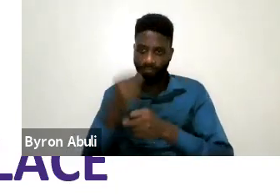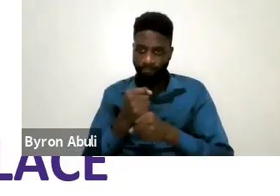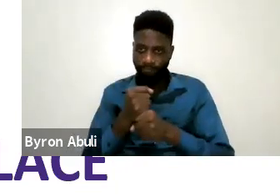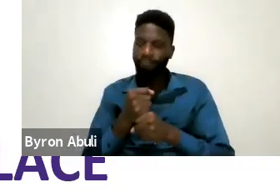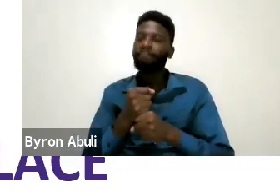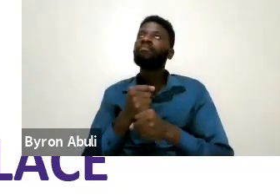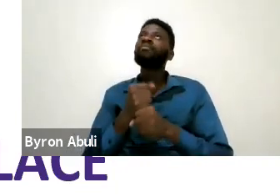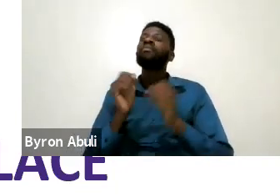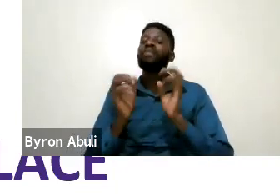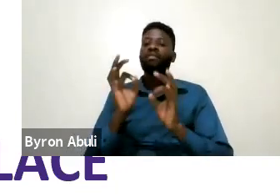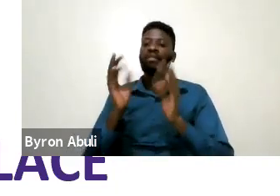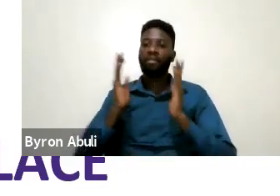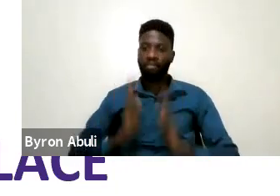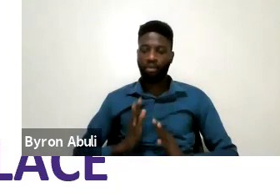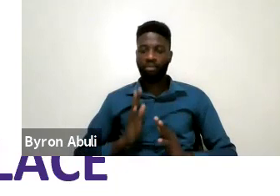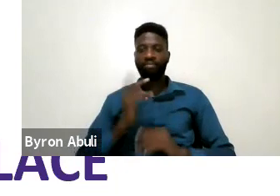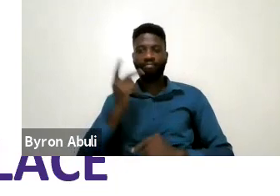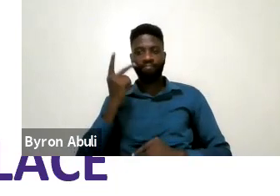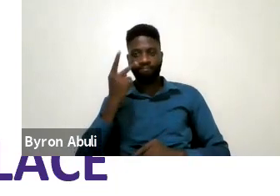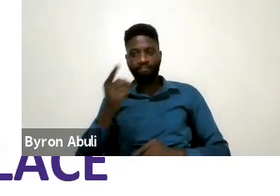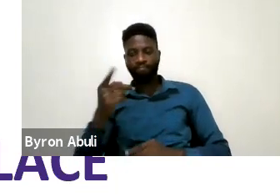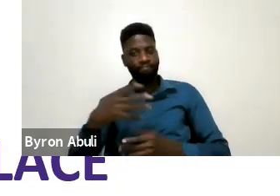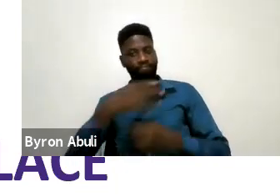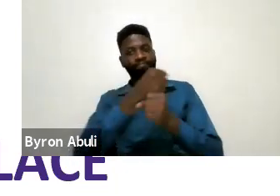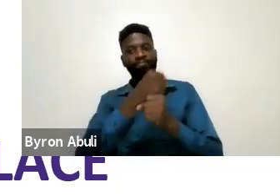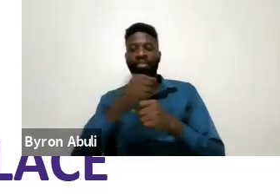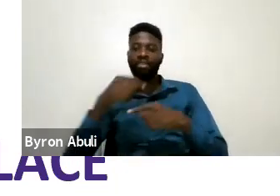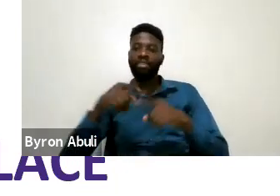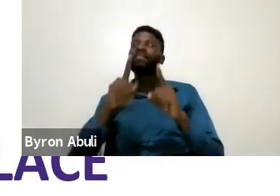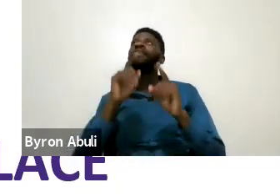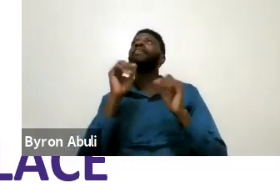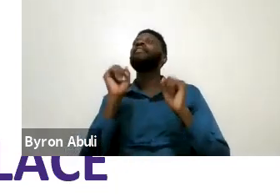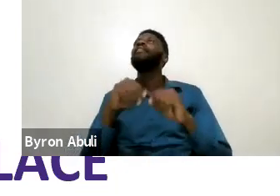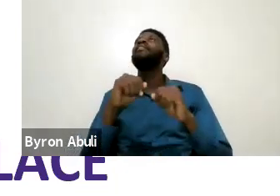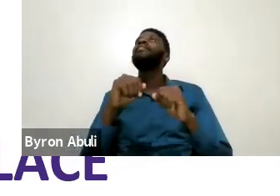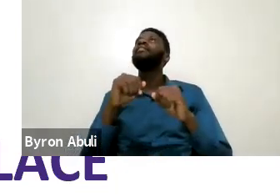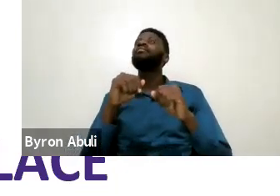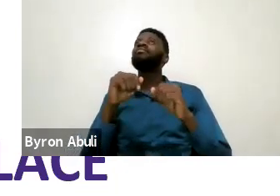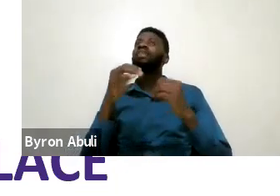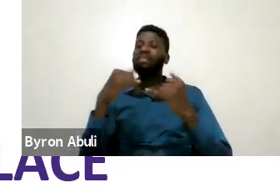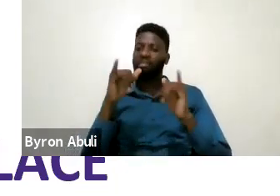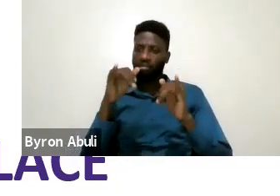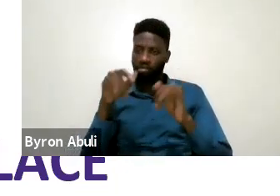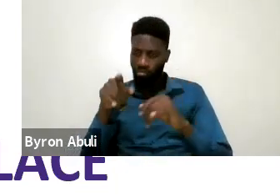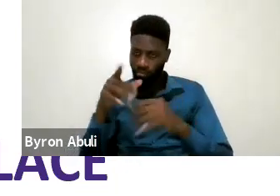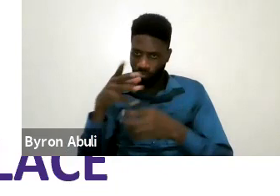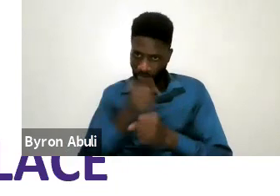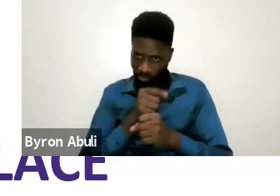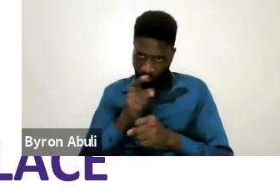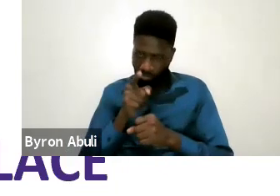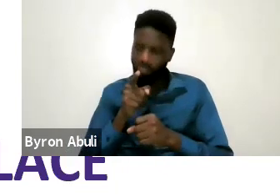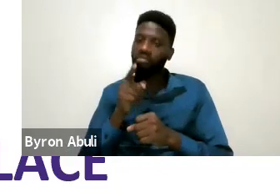If somebody sees that you trust them, then they will struggle to be able to live up to that trust that you have been able to give